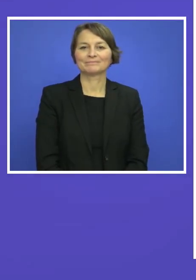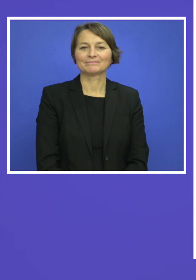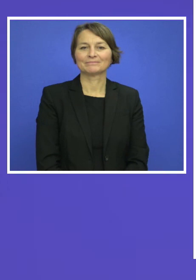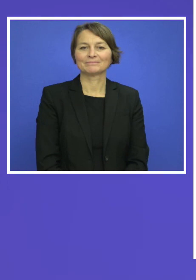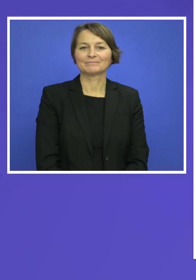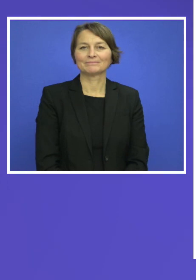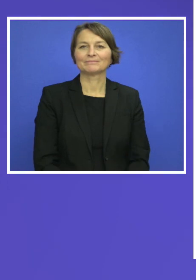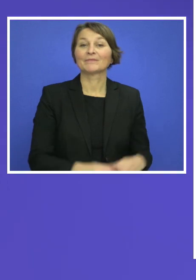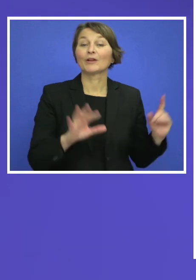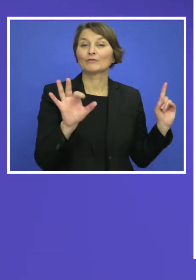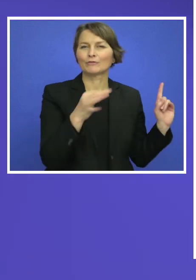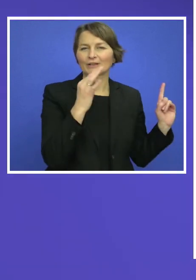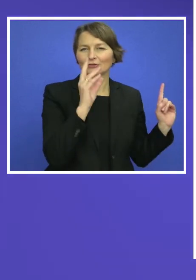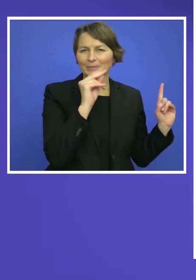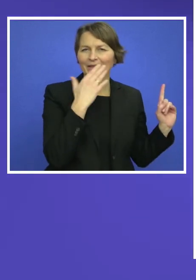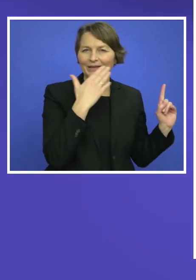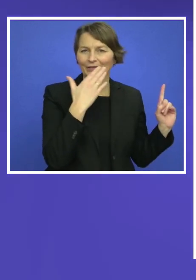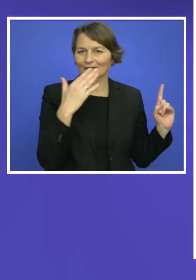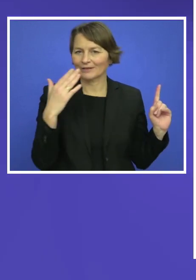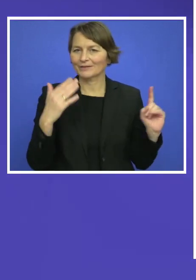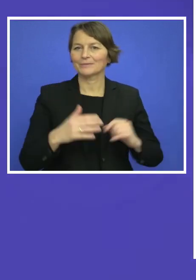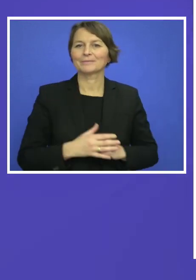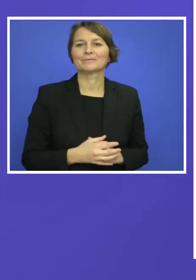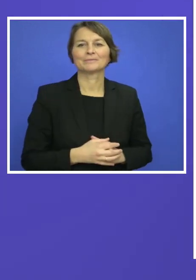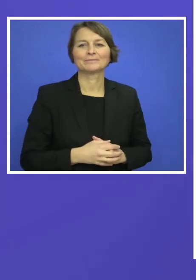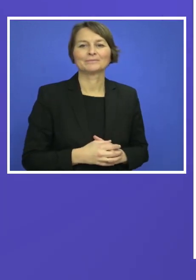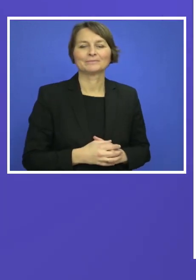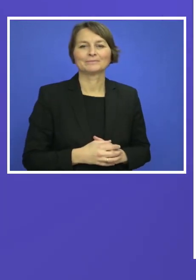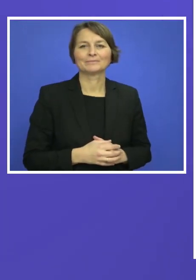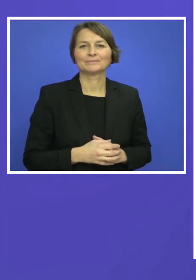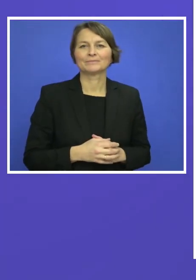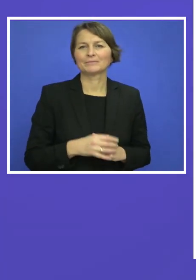bien. I think that Marisa could say one